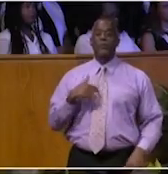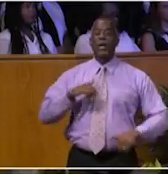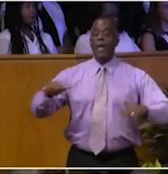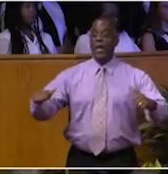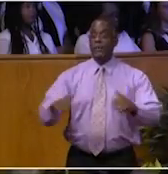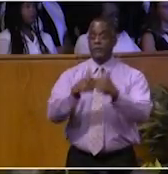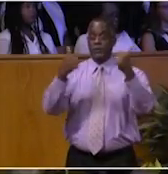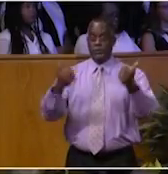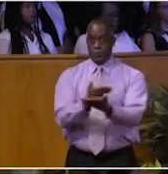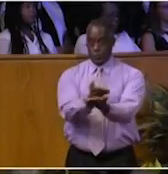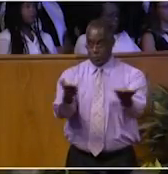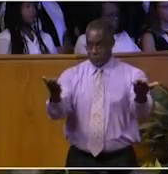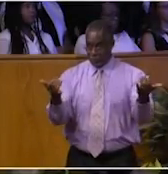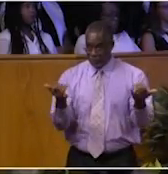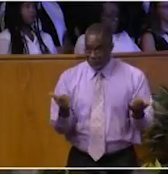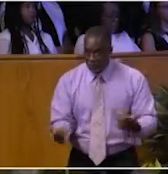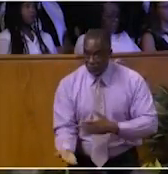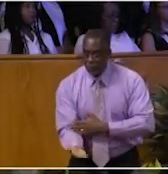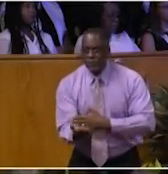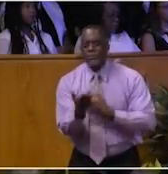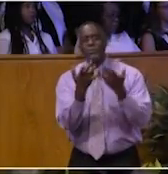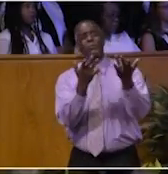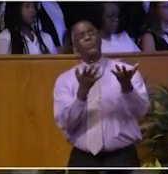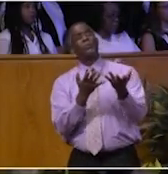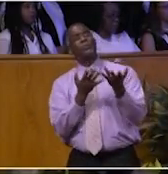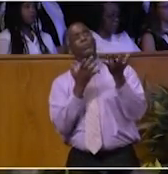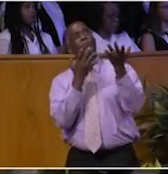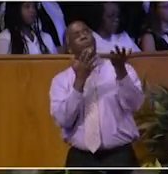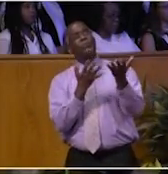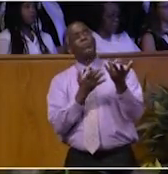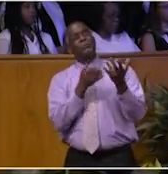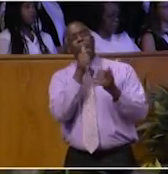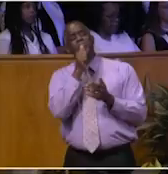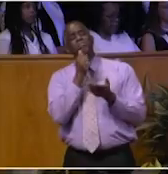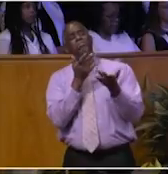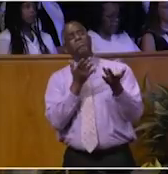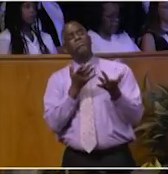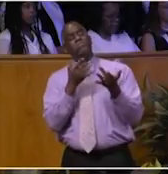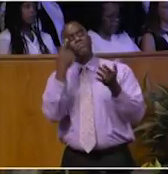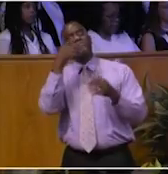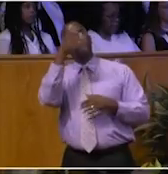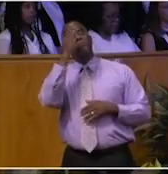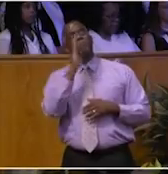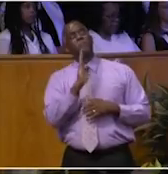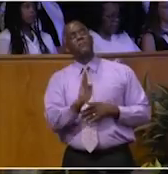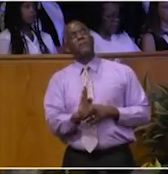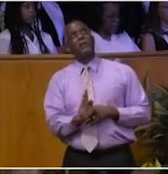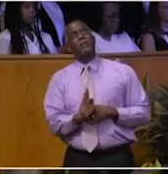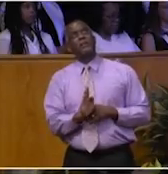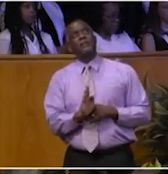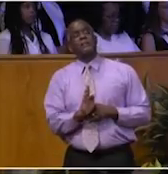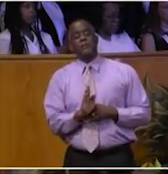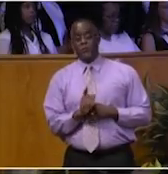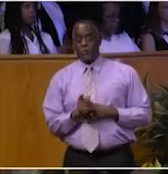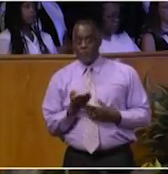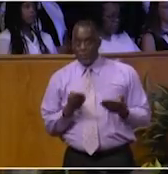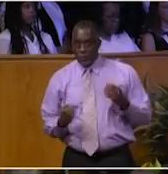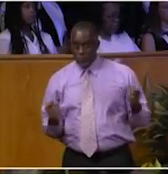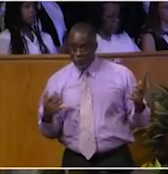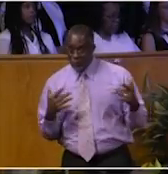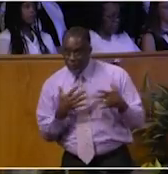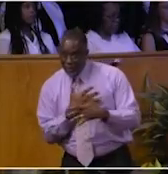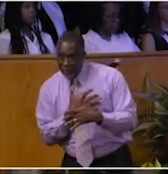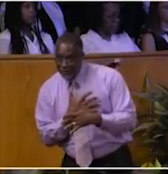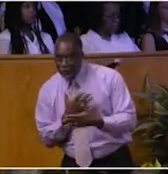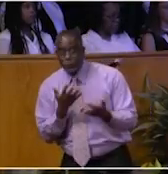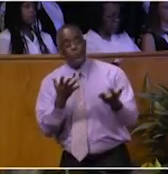this morning to wait patiently in the shadows. You're too afraid to wait patiently in the shadows for someone.